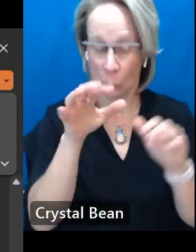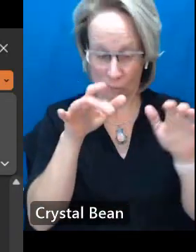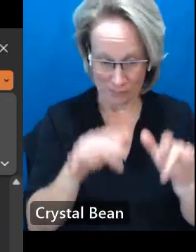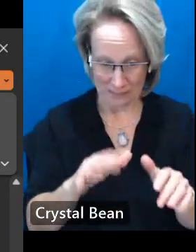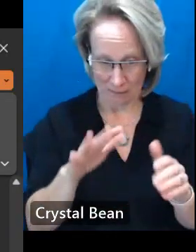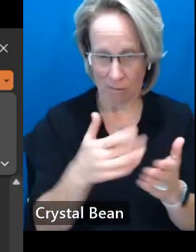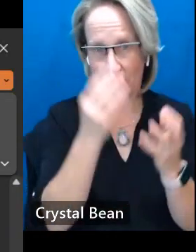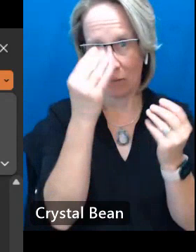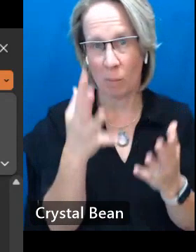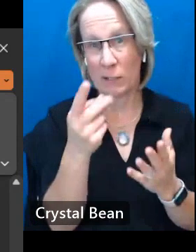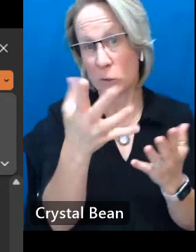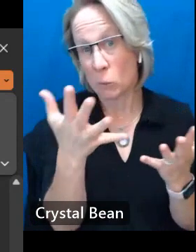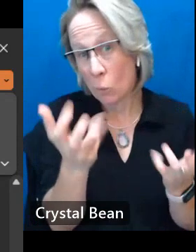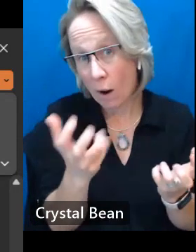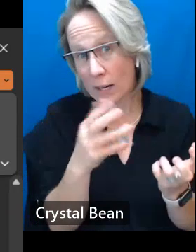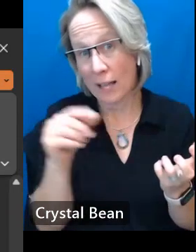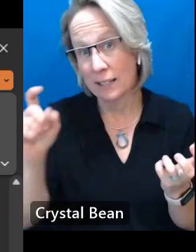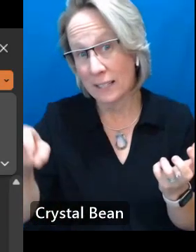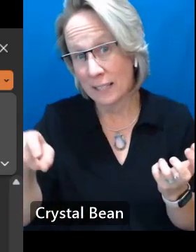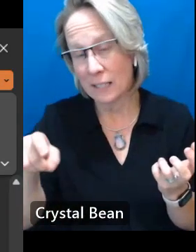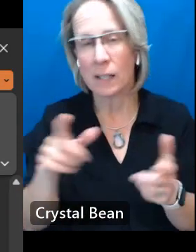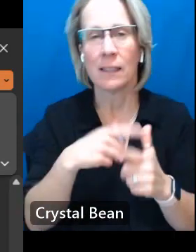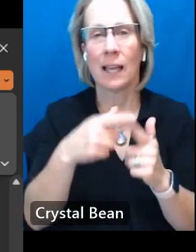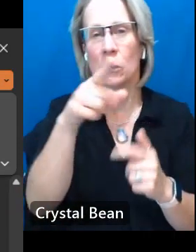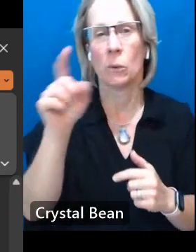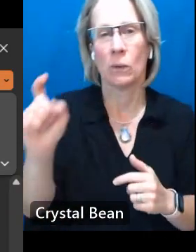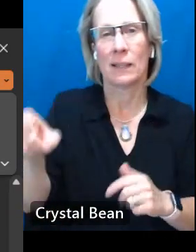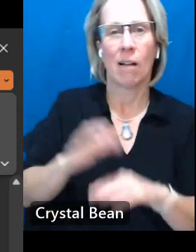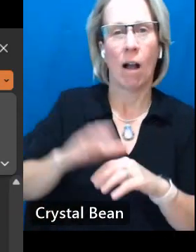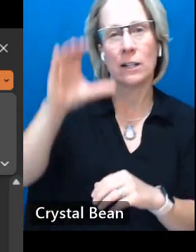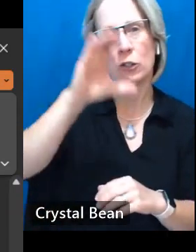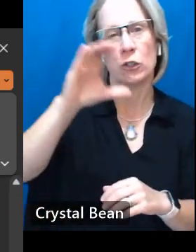to and need to, then you click on the search button that's at the top